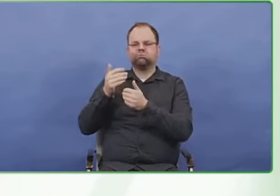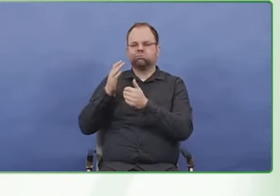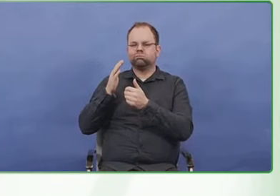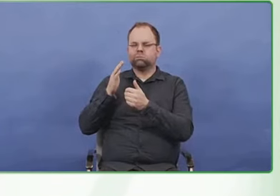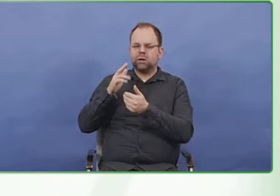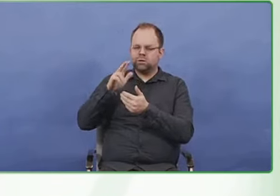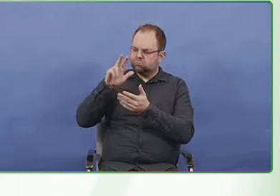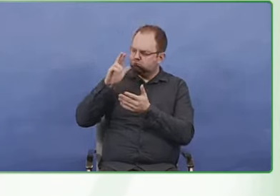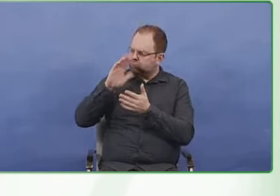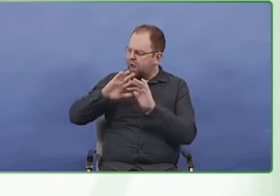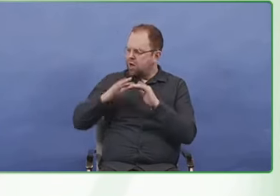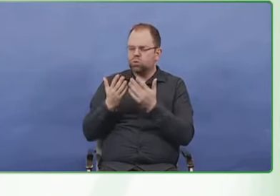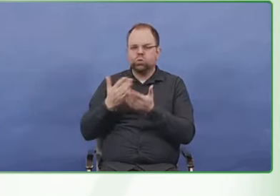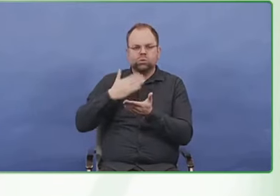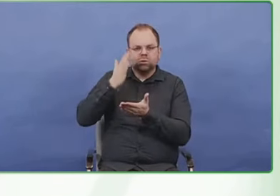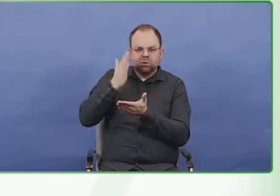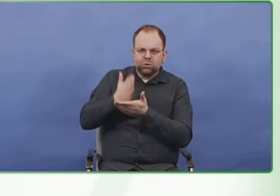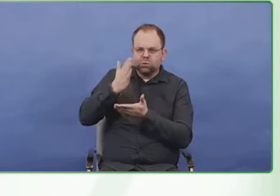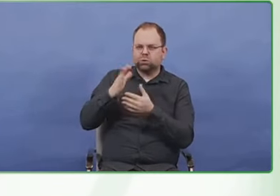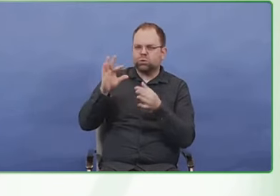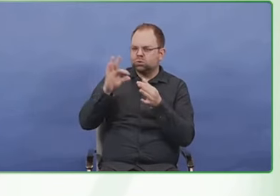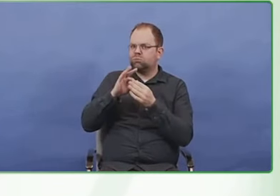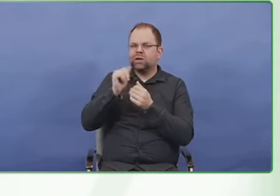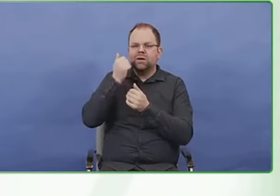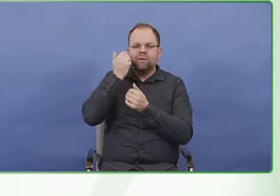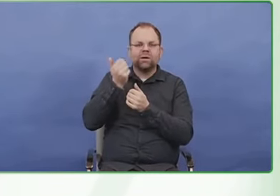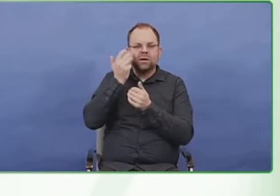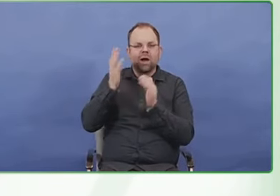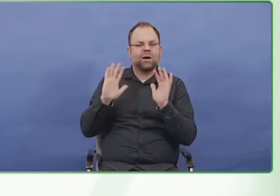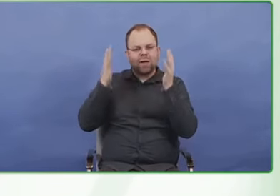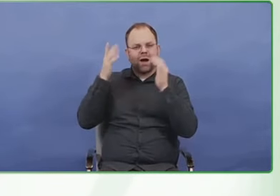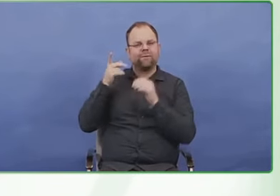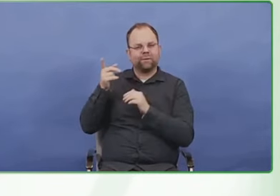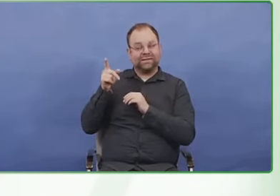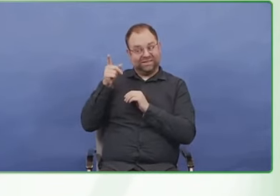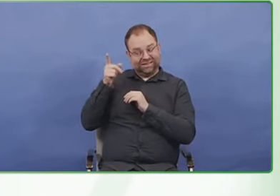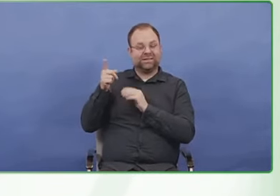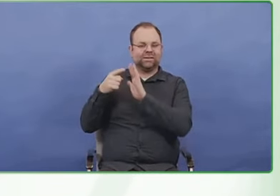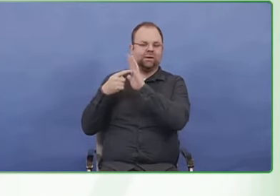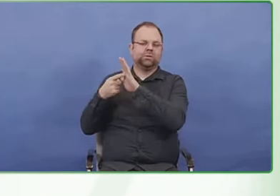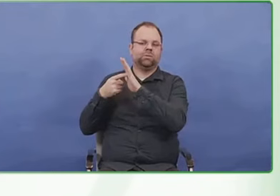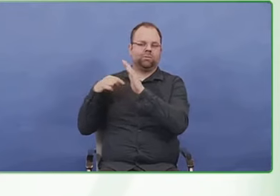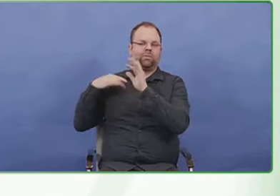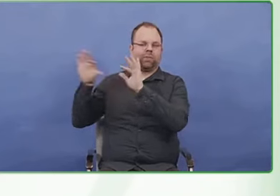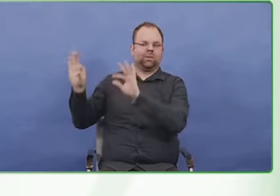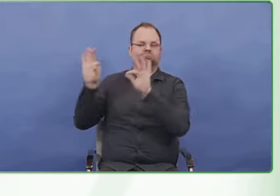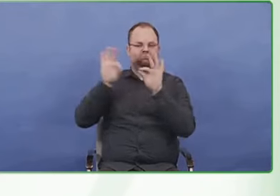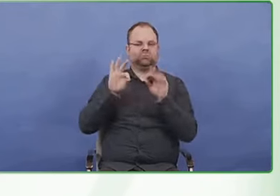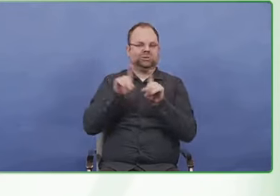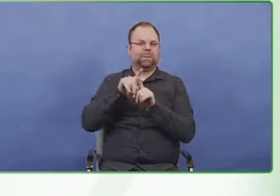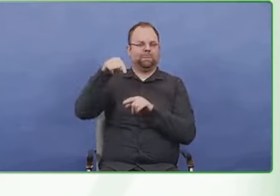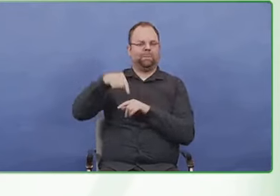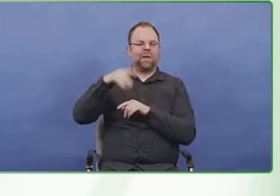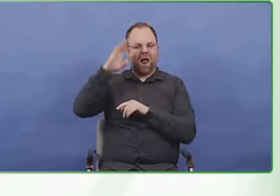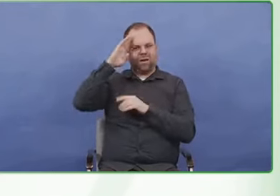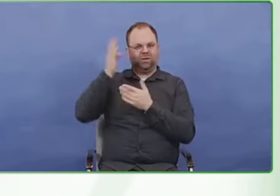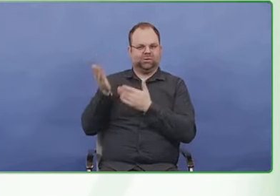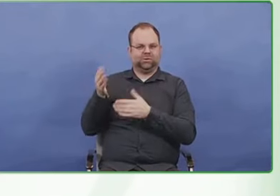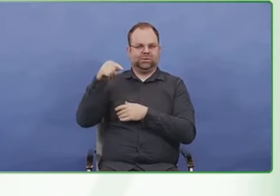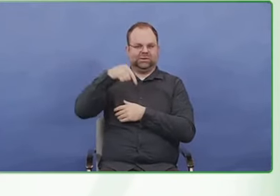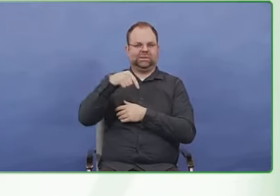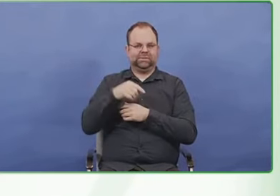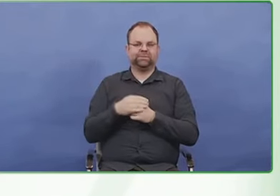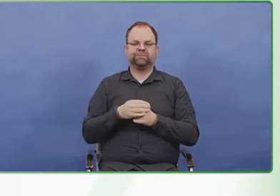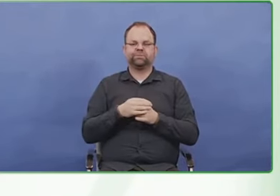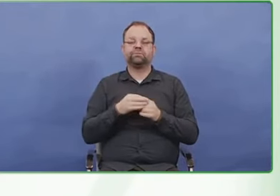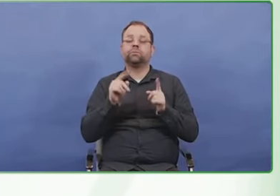or do not have a voice are sometimes forgotten when it comes to these crises. And certainly we've experienced that during the pandemic.